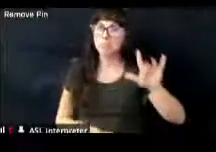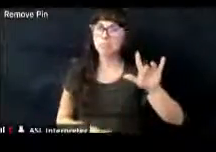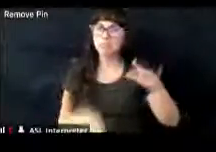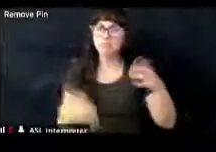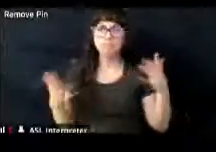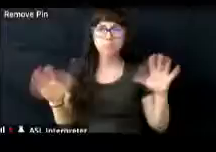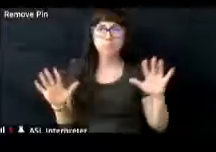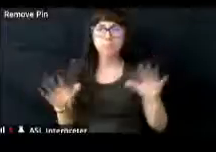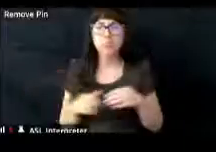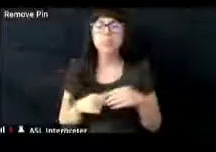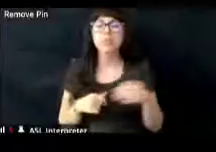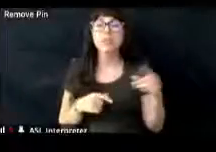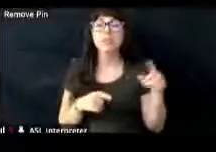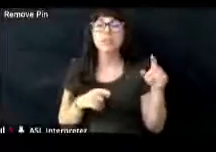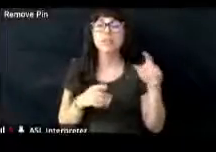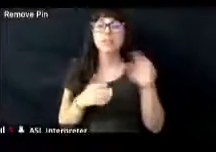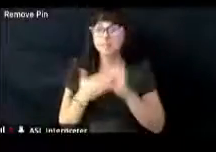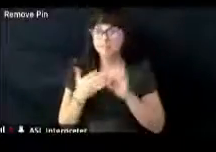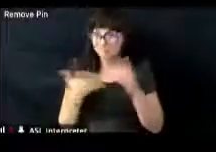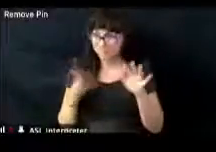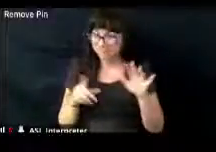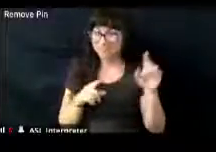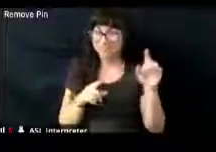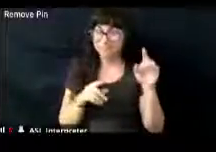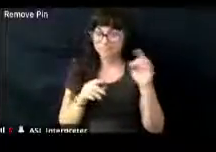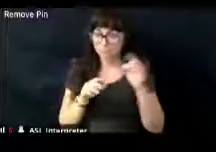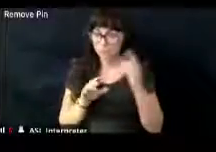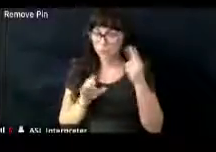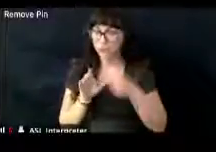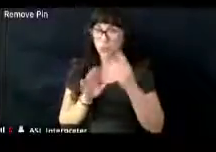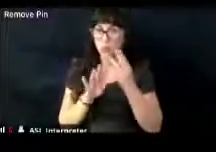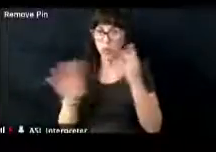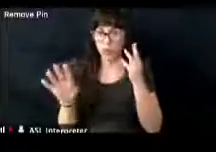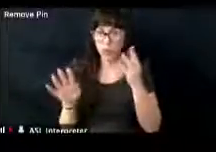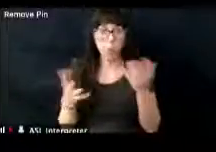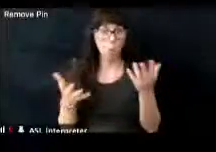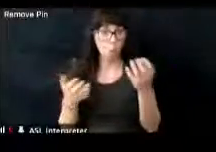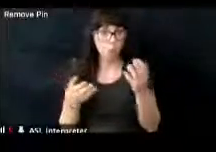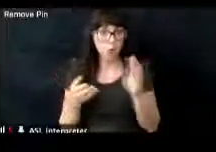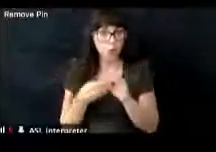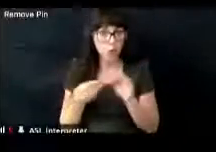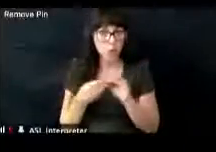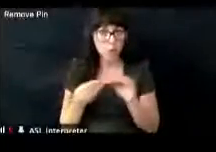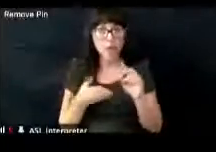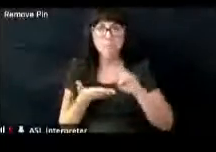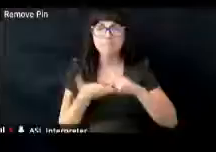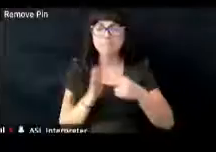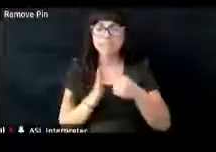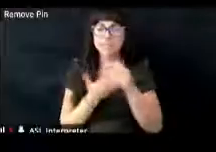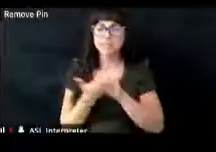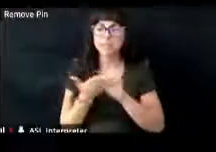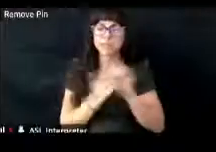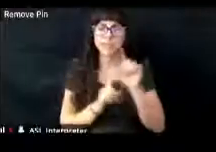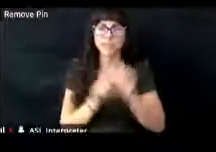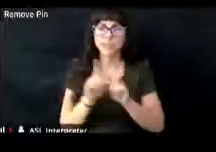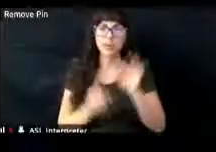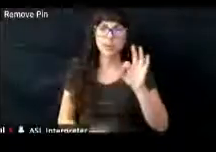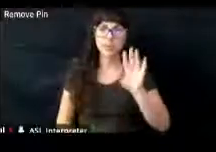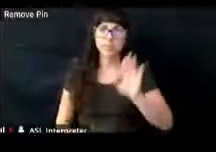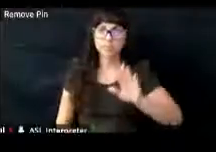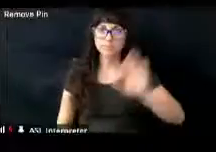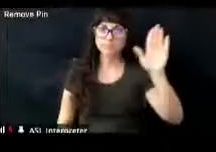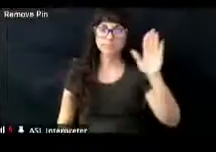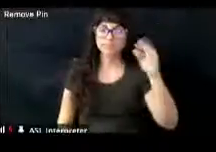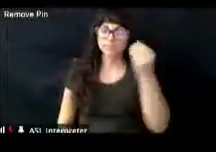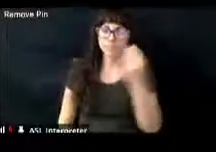placed in a queue. To indicate you wish to comment, please press *9. This will raise your hand for the moderator. When it is your turn